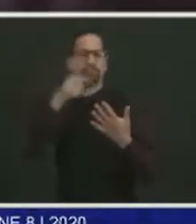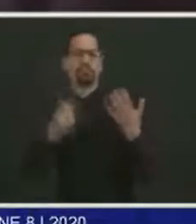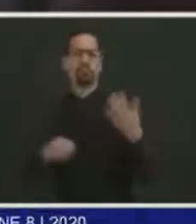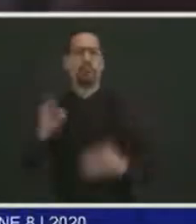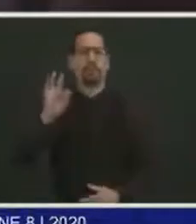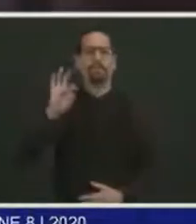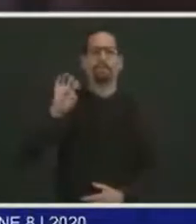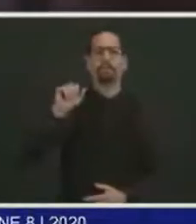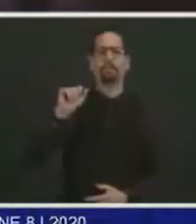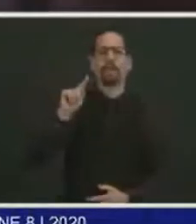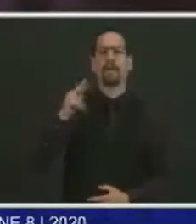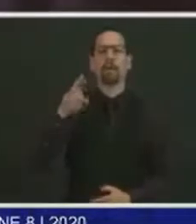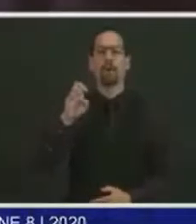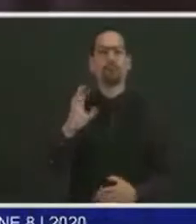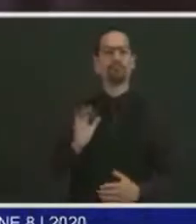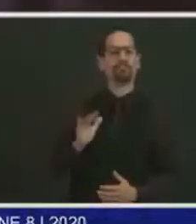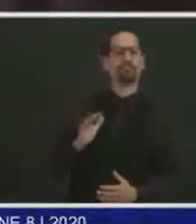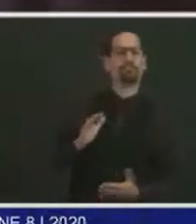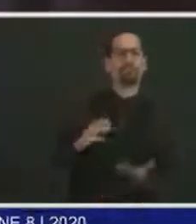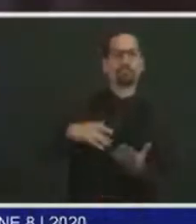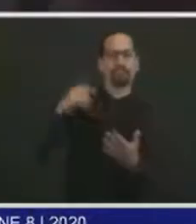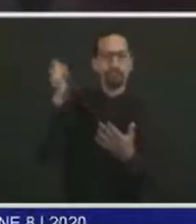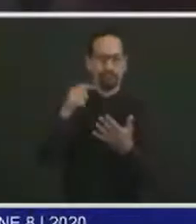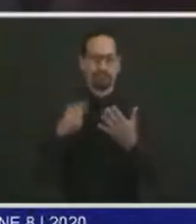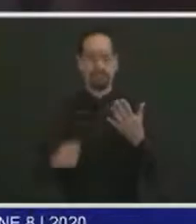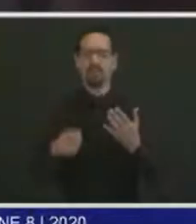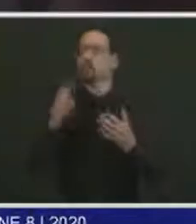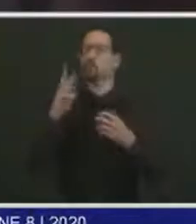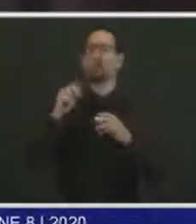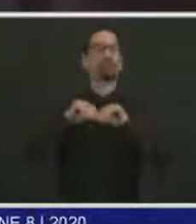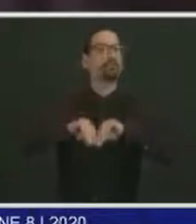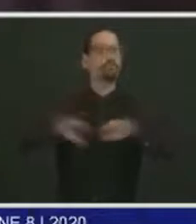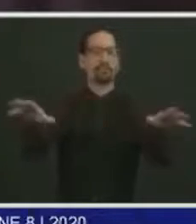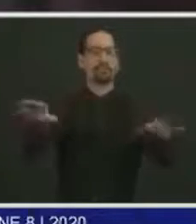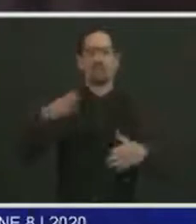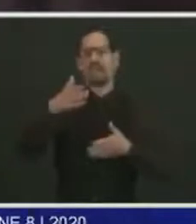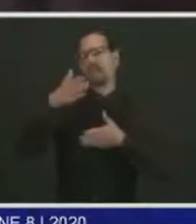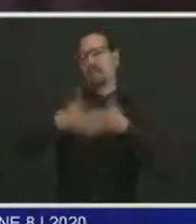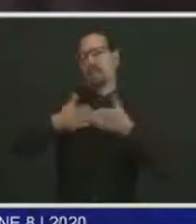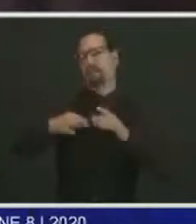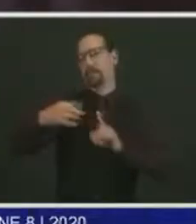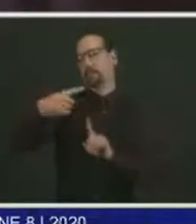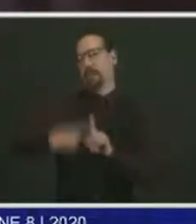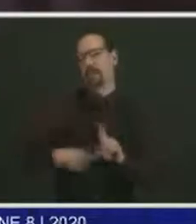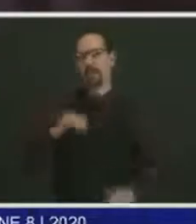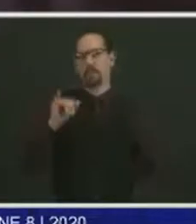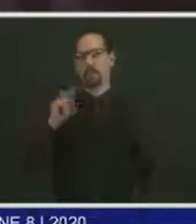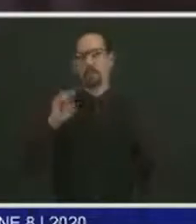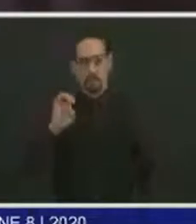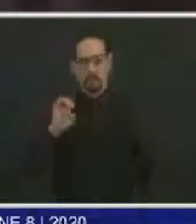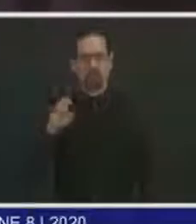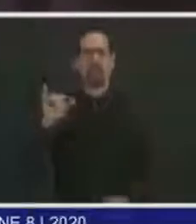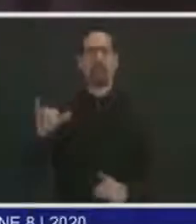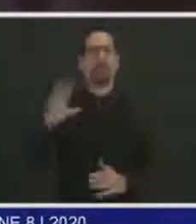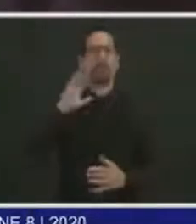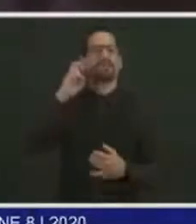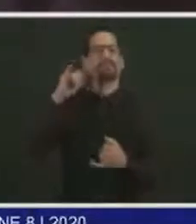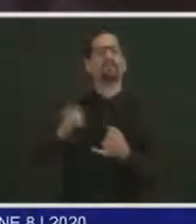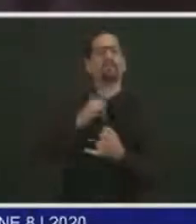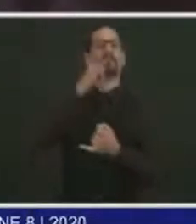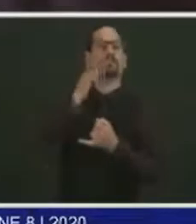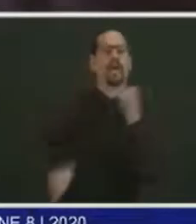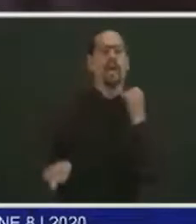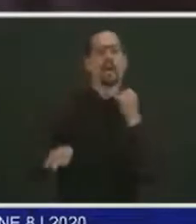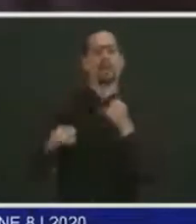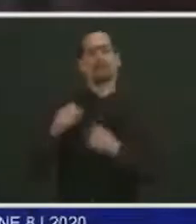this month, by the end of June. And that is the version that we are going to call the final product. So this isn't something